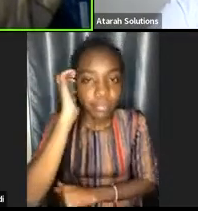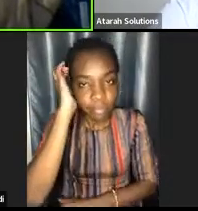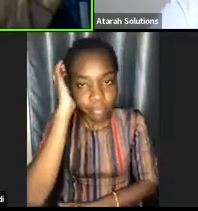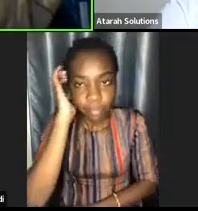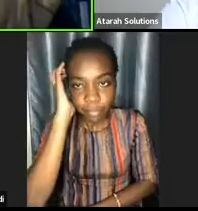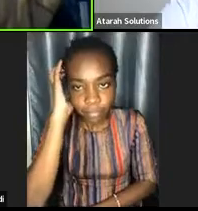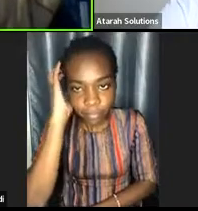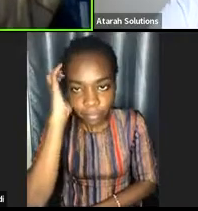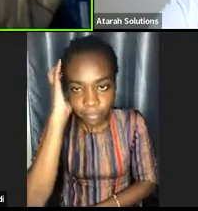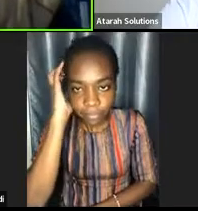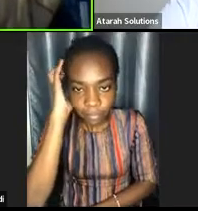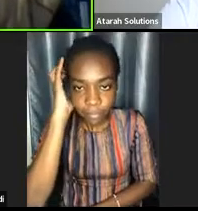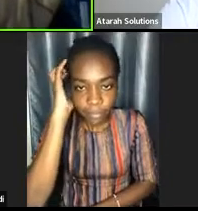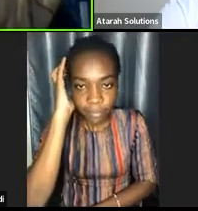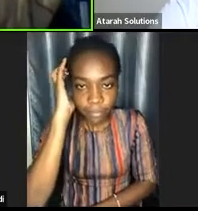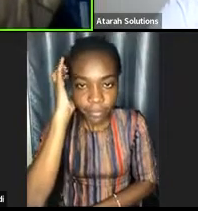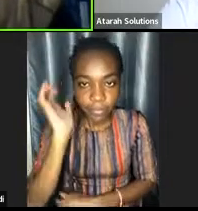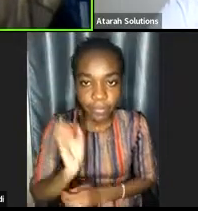So yes.